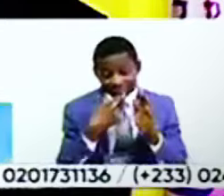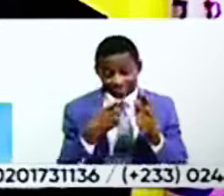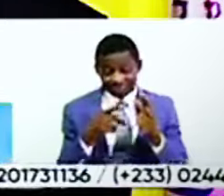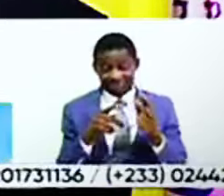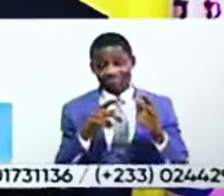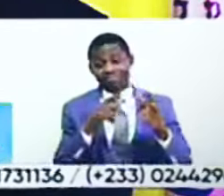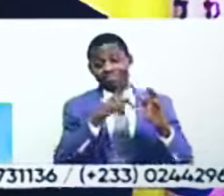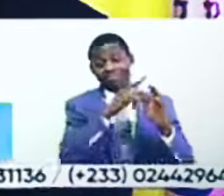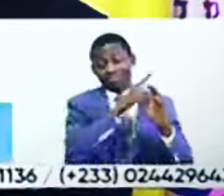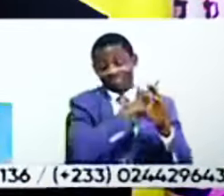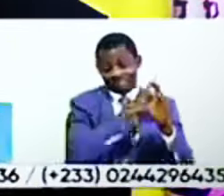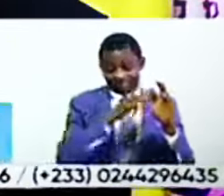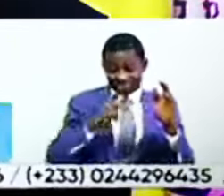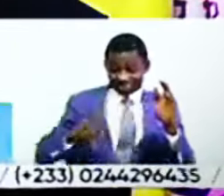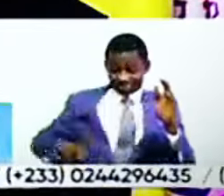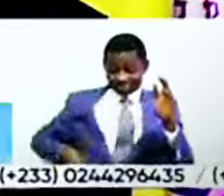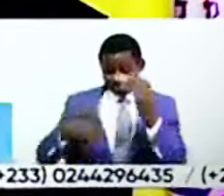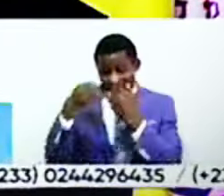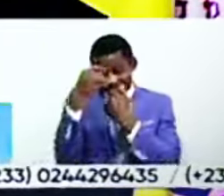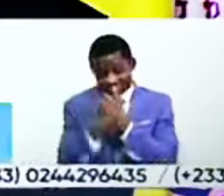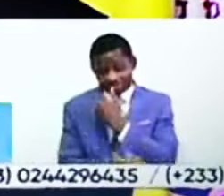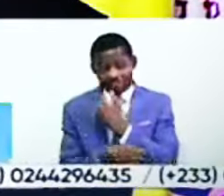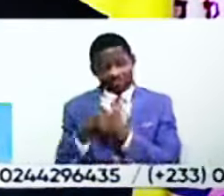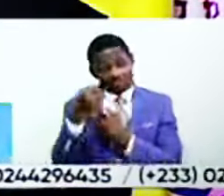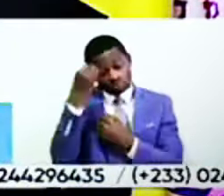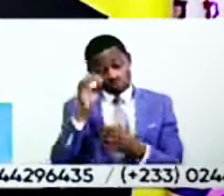the kingdom of heaven is like yeast.